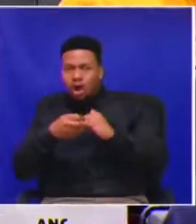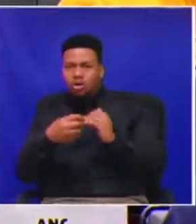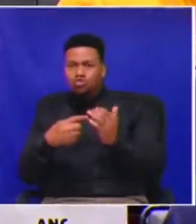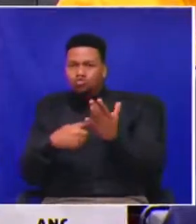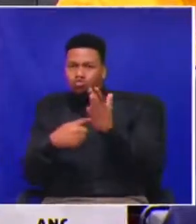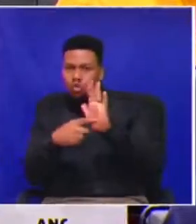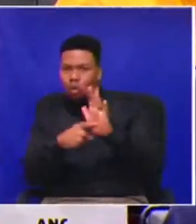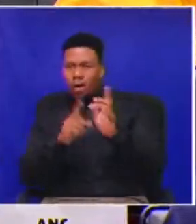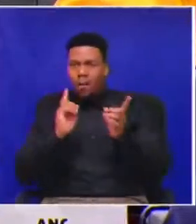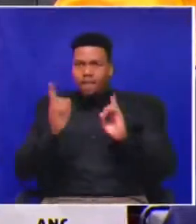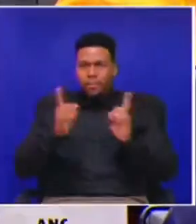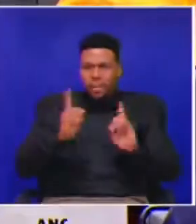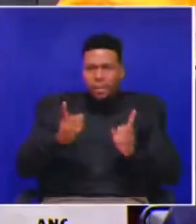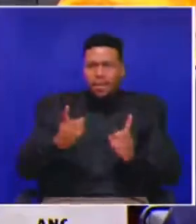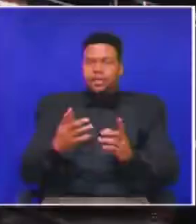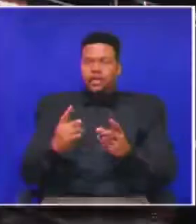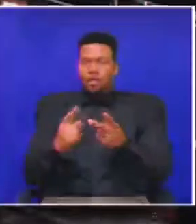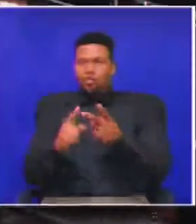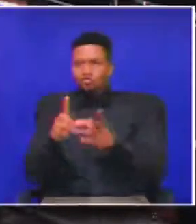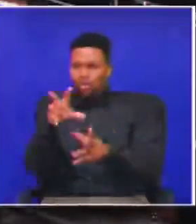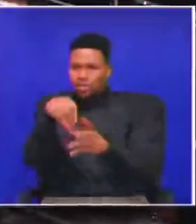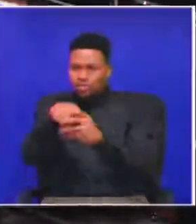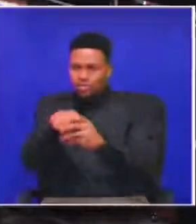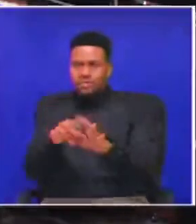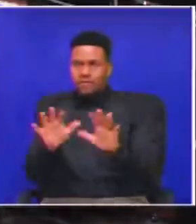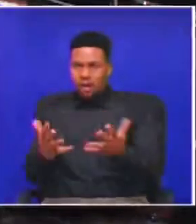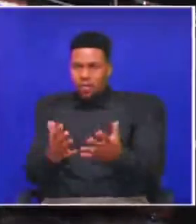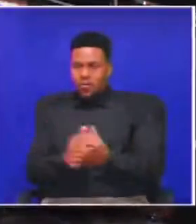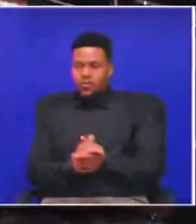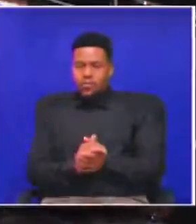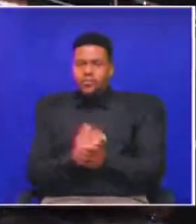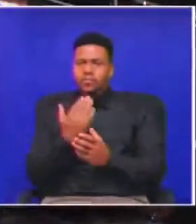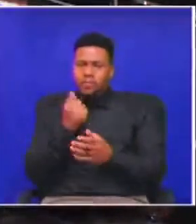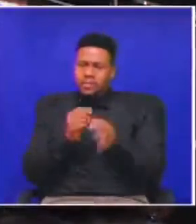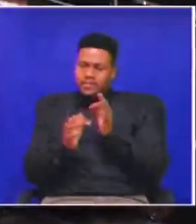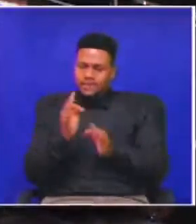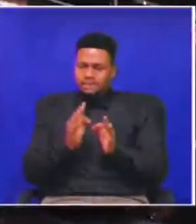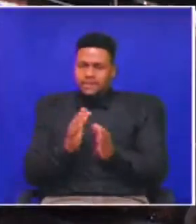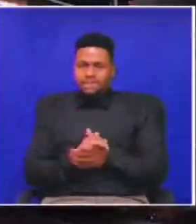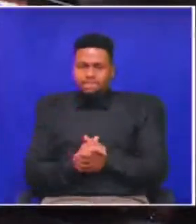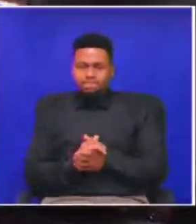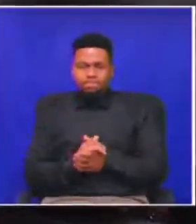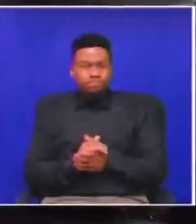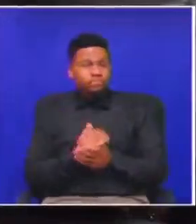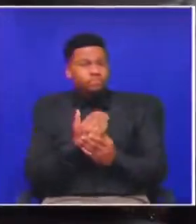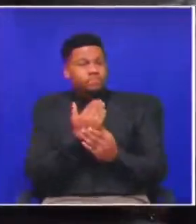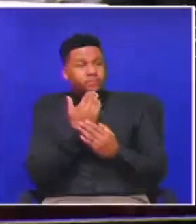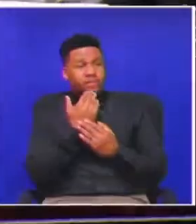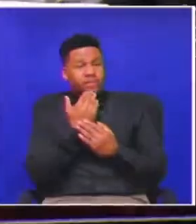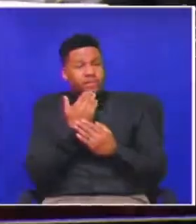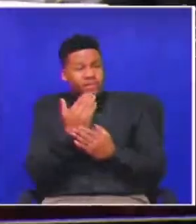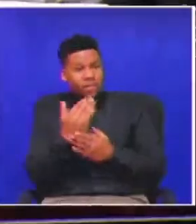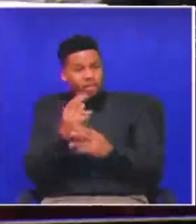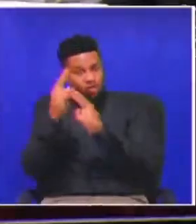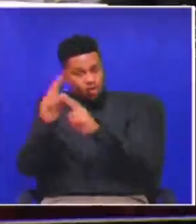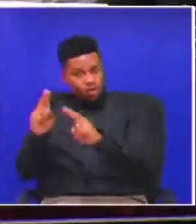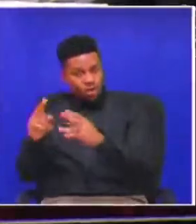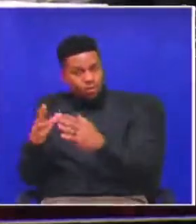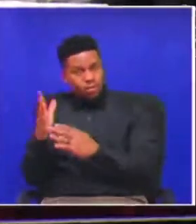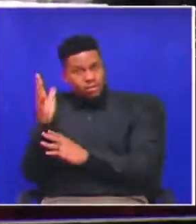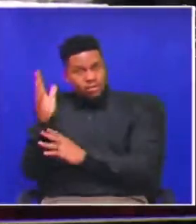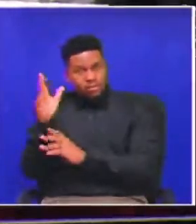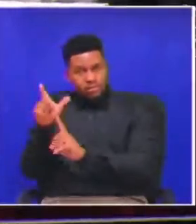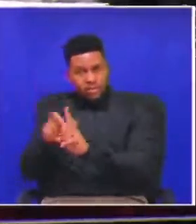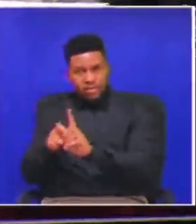inclusivity? Thank you. Thank you, Mr. President. Honorable Speaker, we are a country that has become quite accustomed